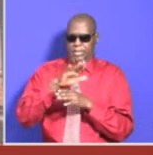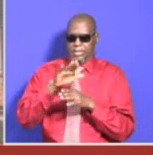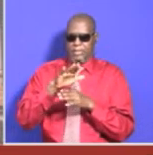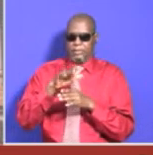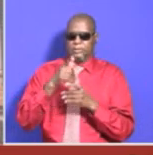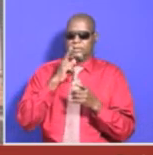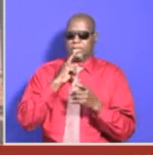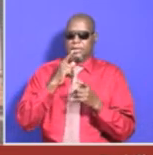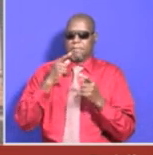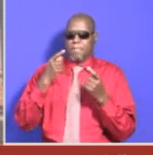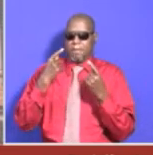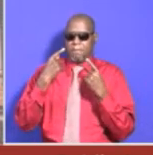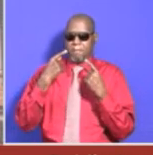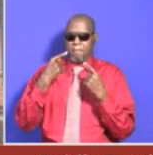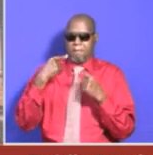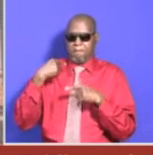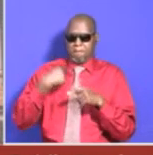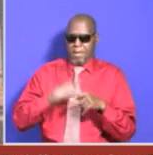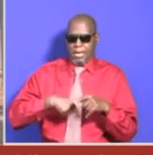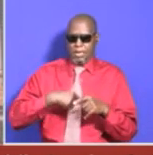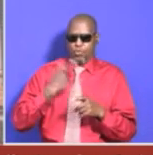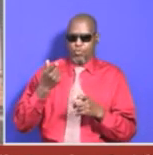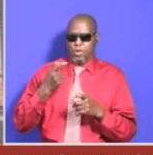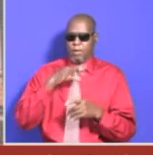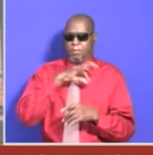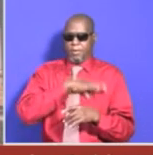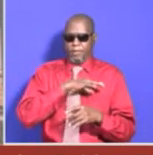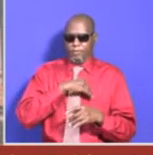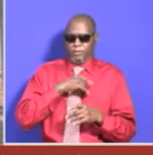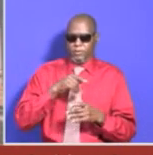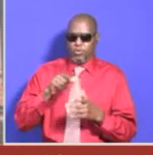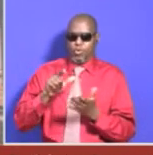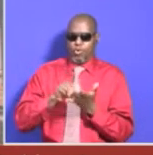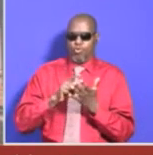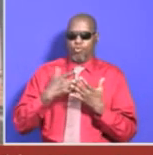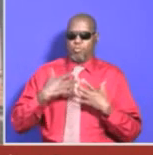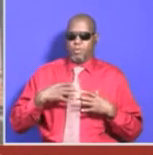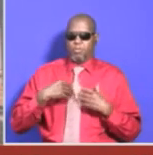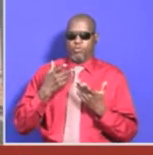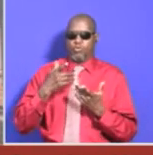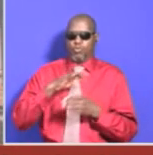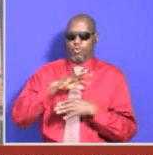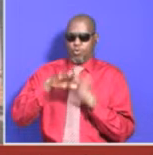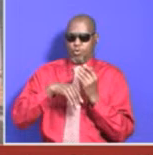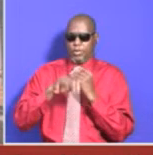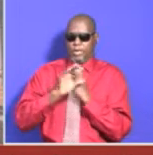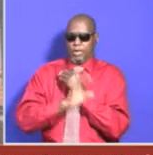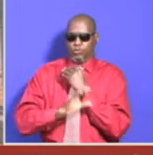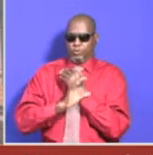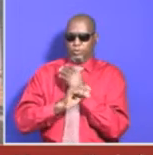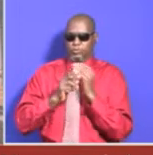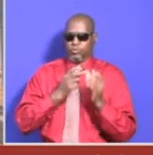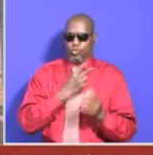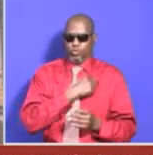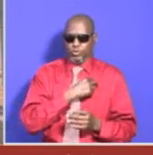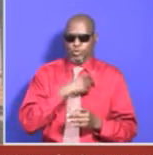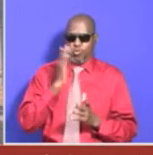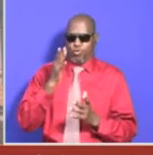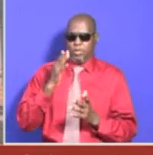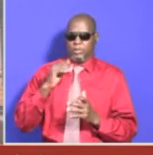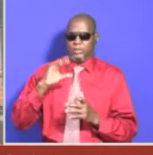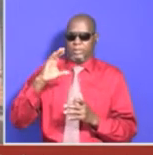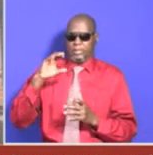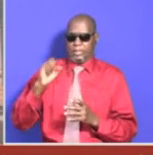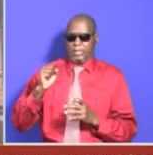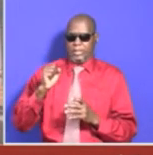said revitalizing Malindi will benefit the local people and the entire country. He said consultations will be held with the Cabinet Secretary